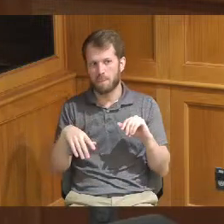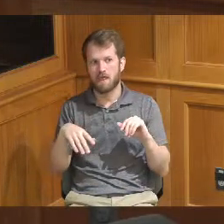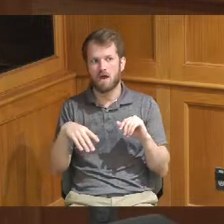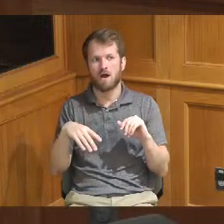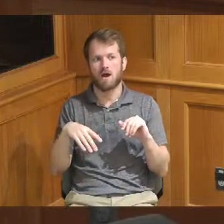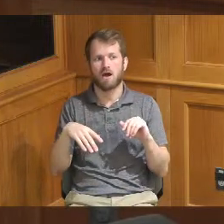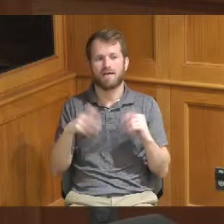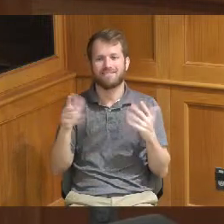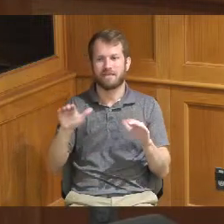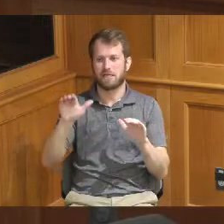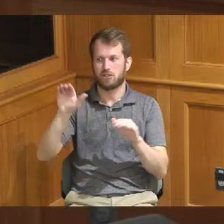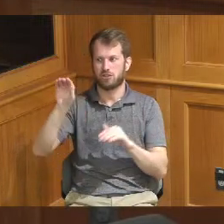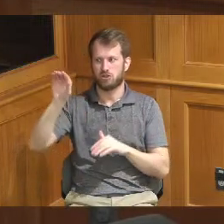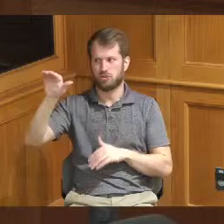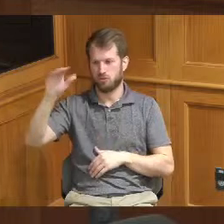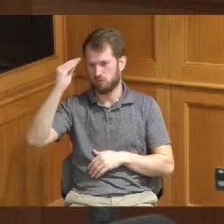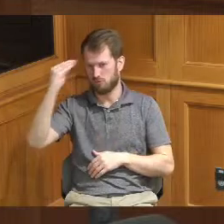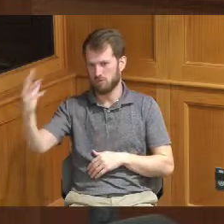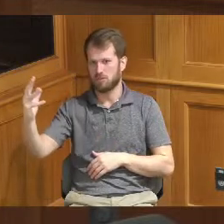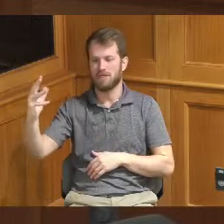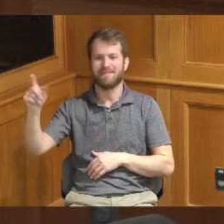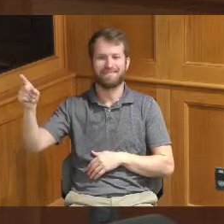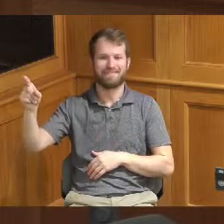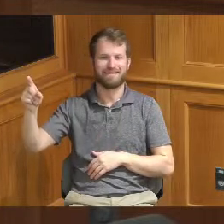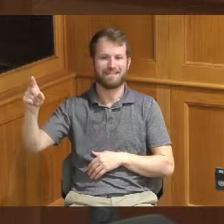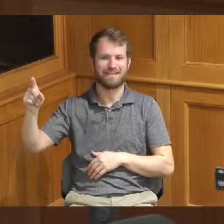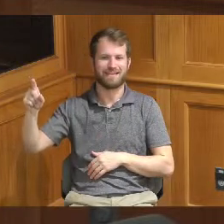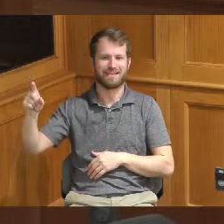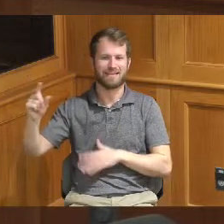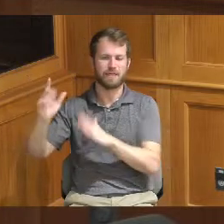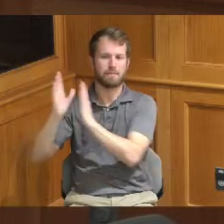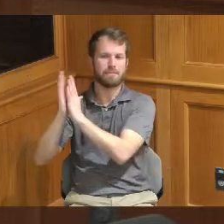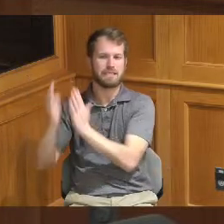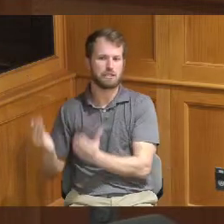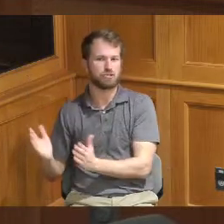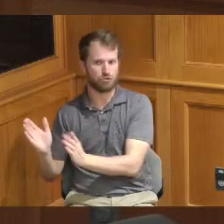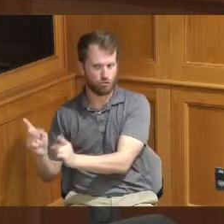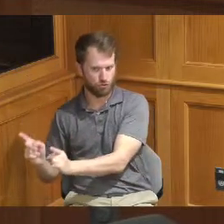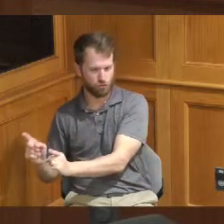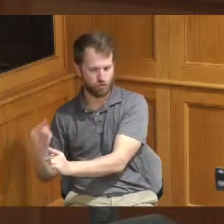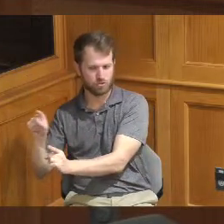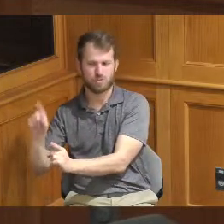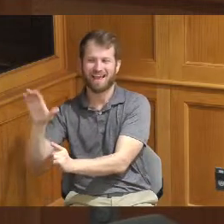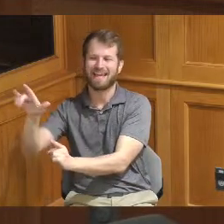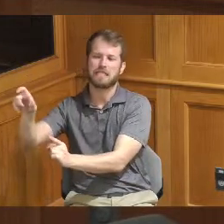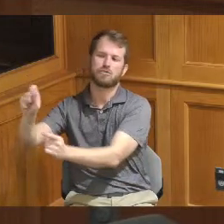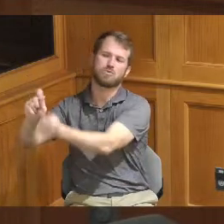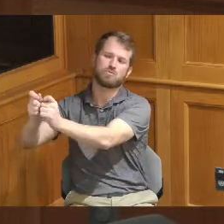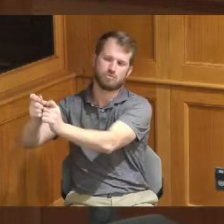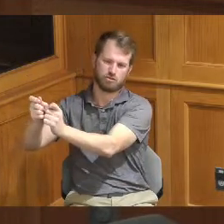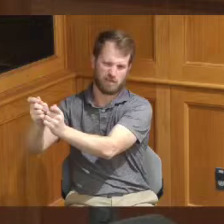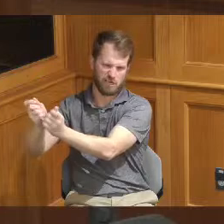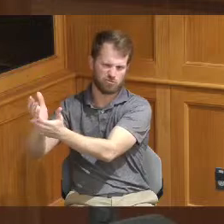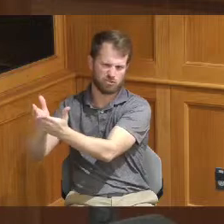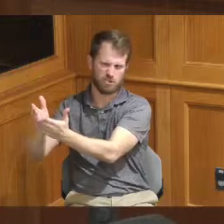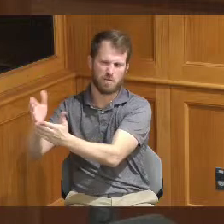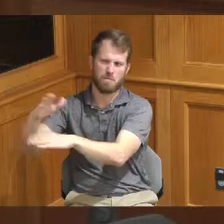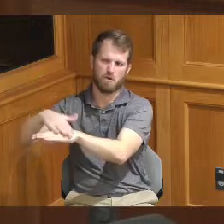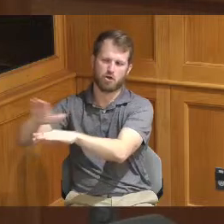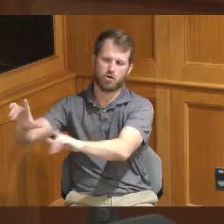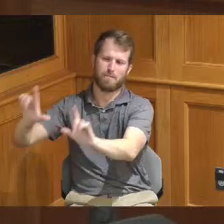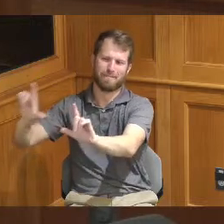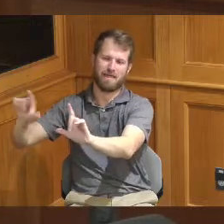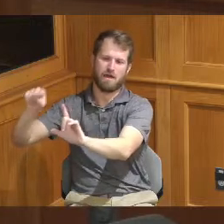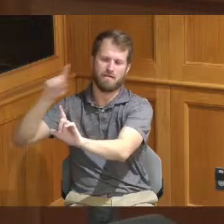have notified the petitioner that there are some changes needed to be made in his plat for